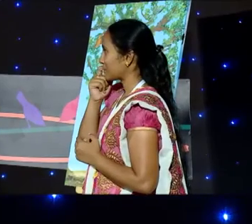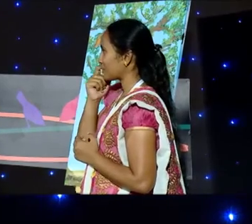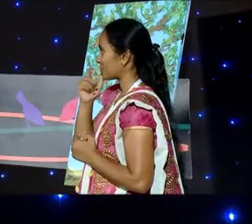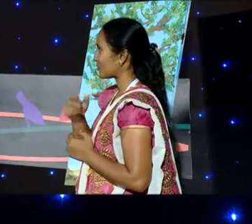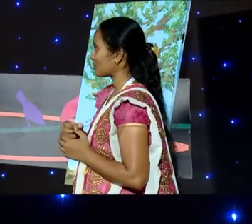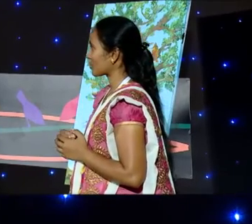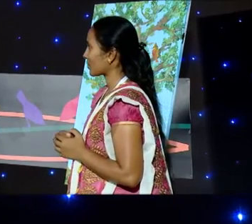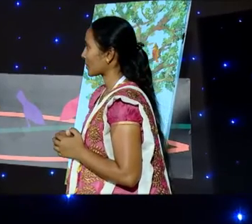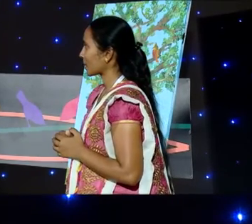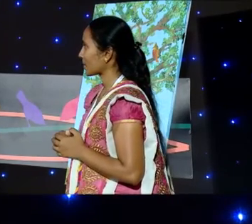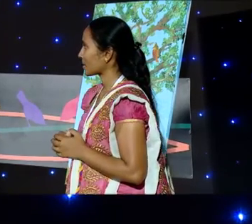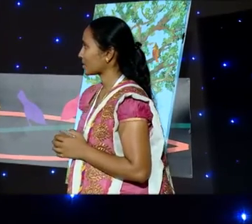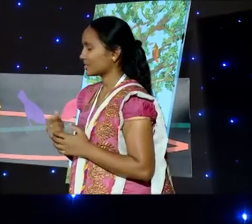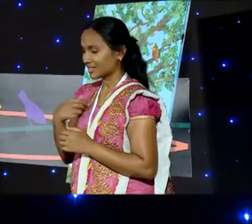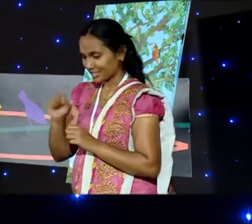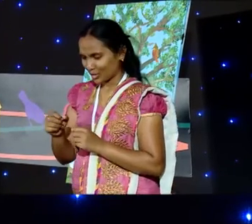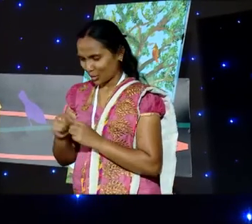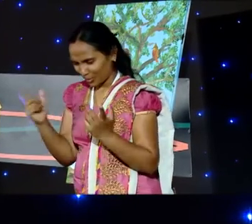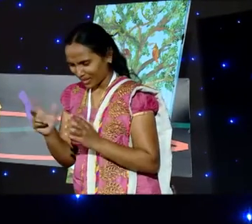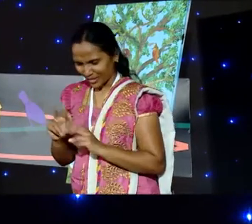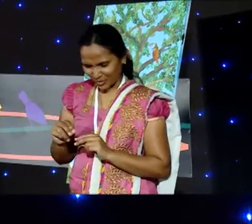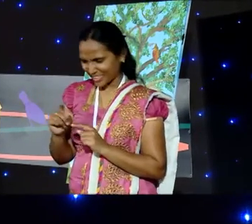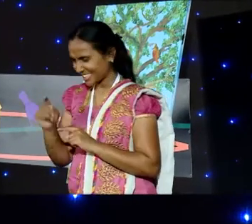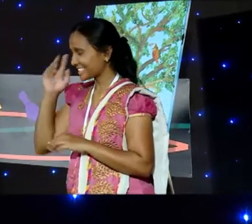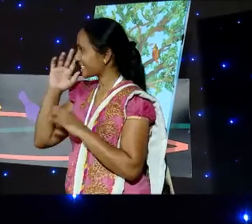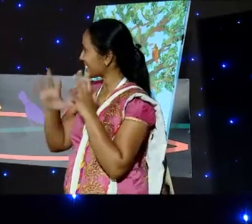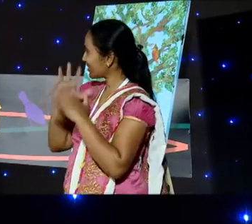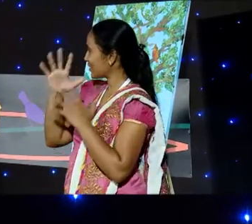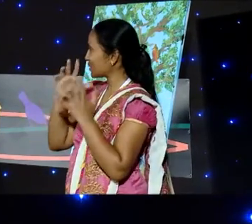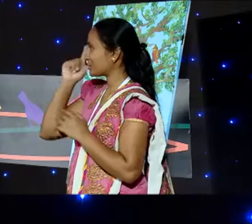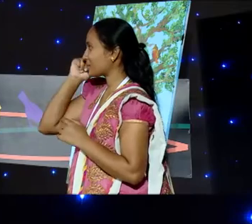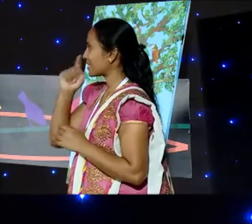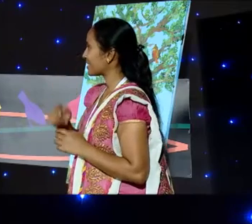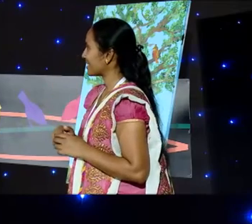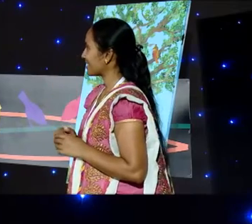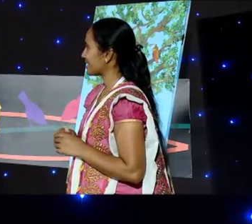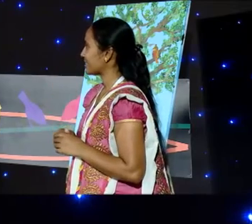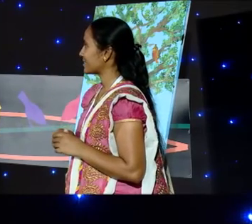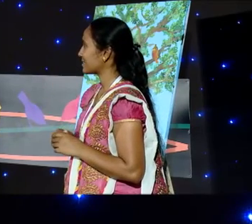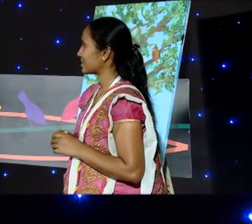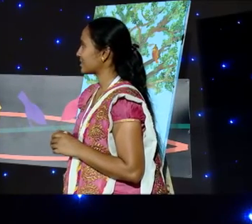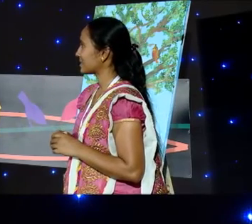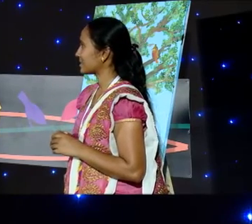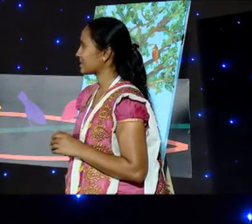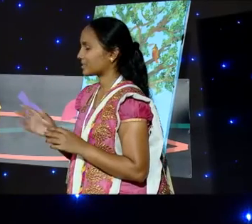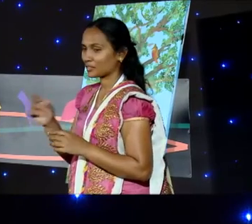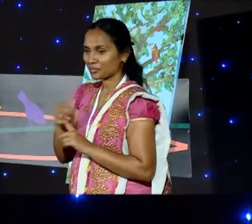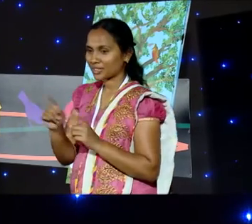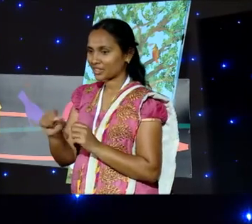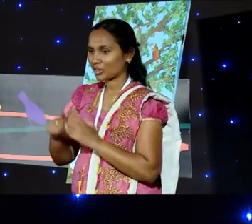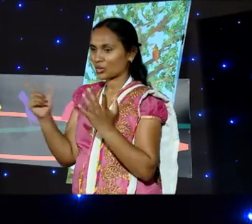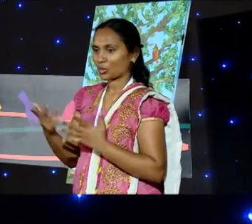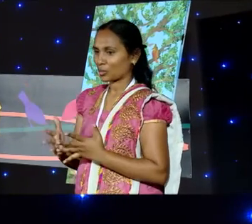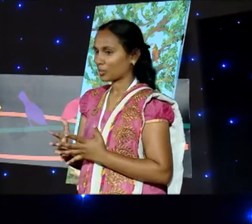said, should I open it, should I not? So I kind of felt it, you know, I was still curious what it was. It turned out, I didn't open it, but I